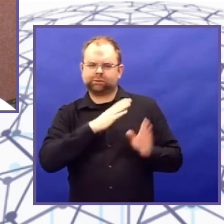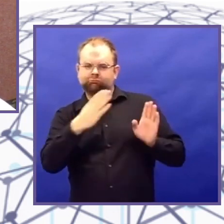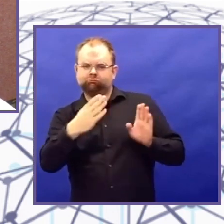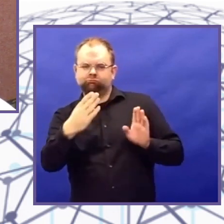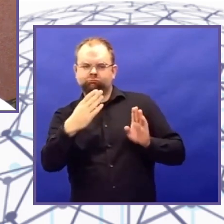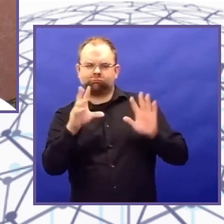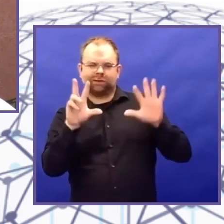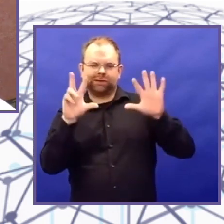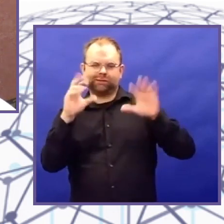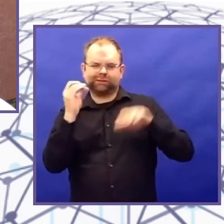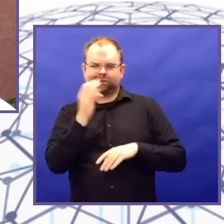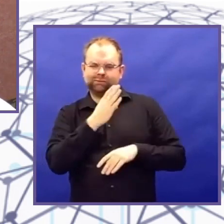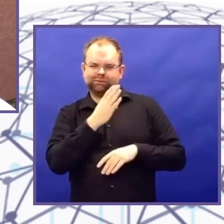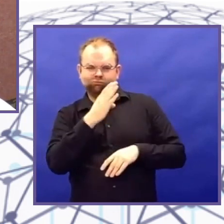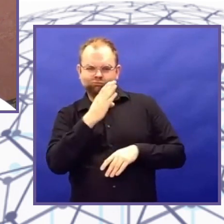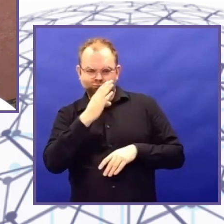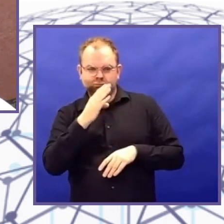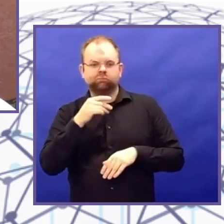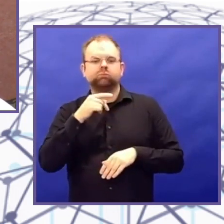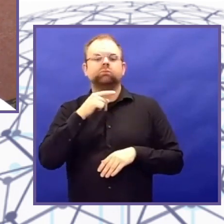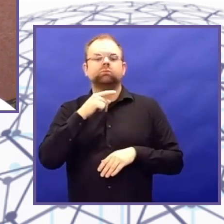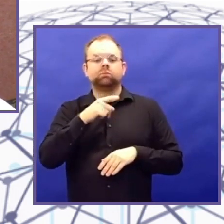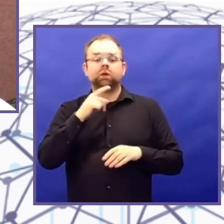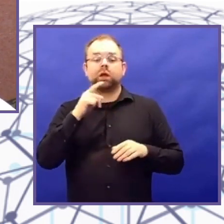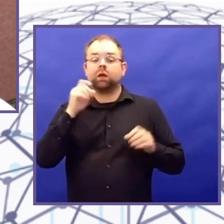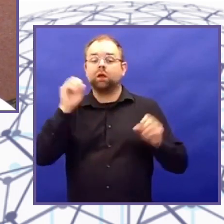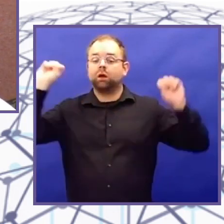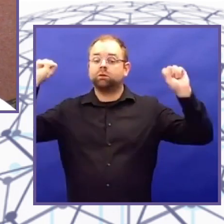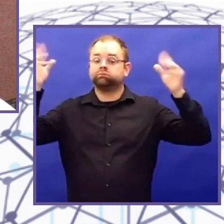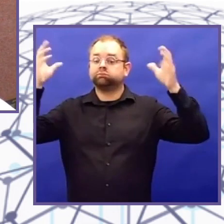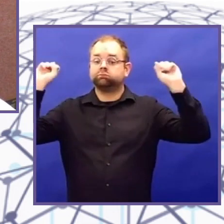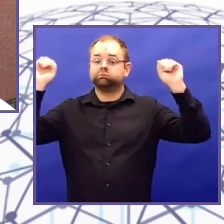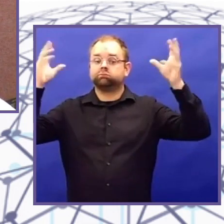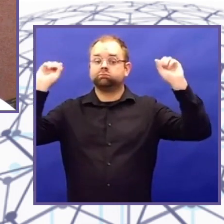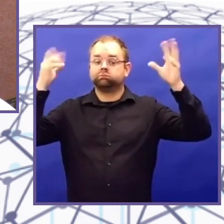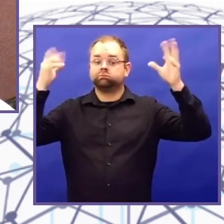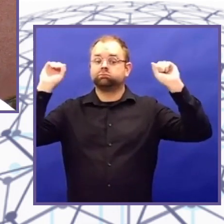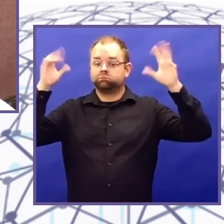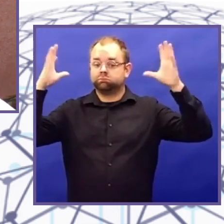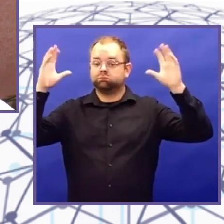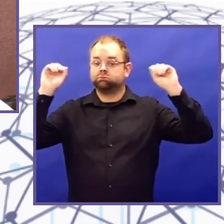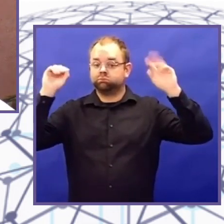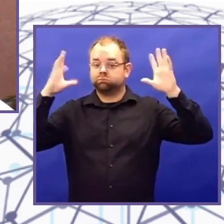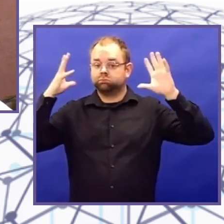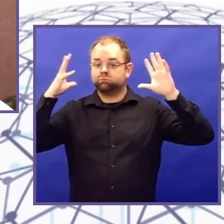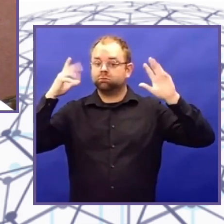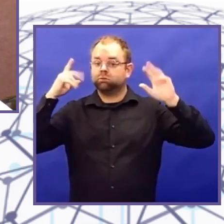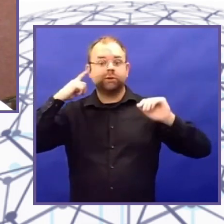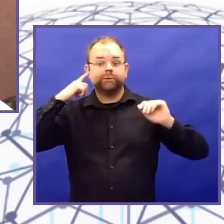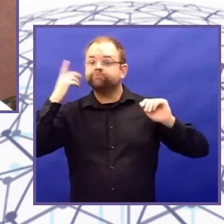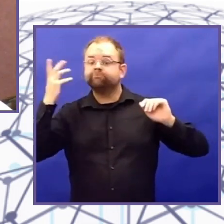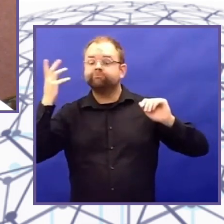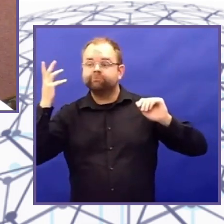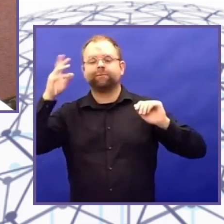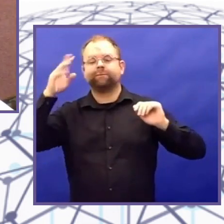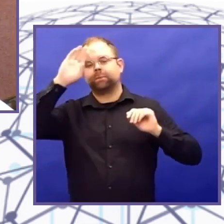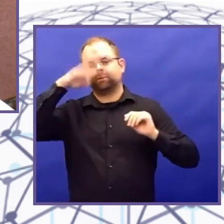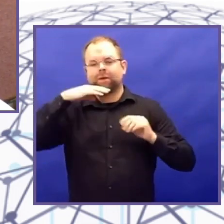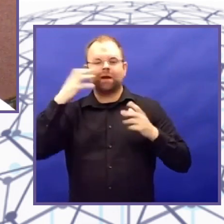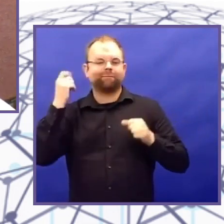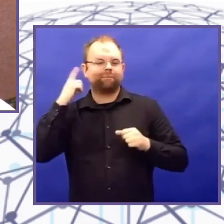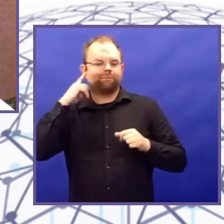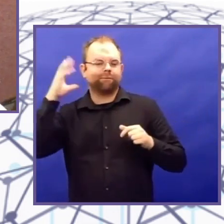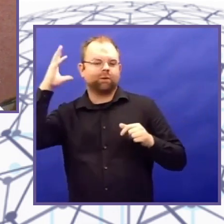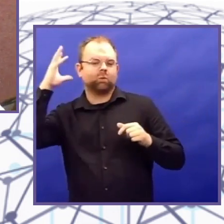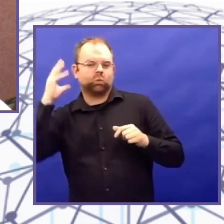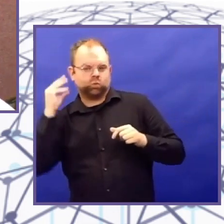aids, excluding the cost of the service provision in South Africa, is around 50,000 Rand. So that